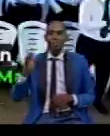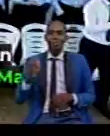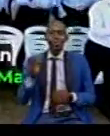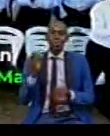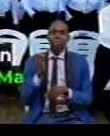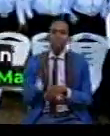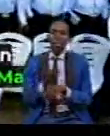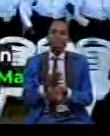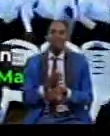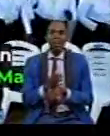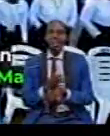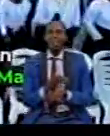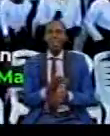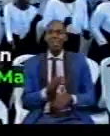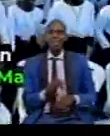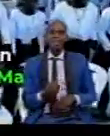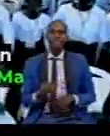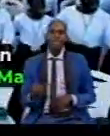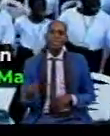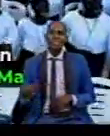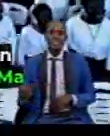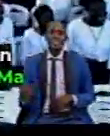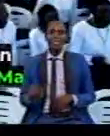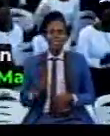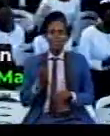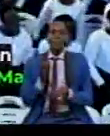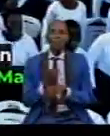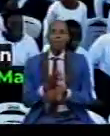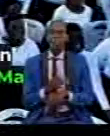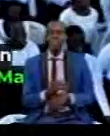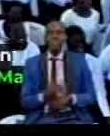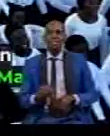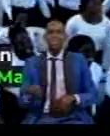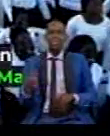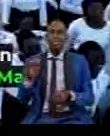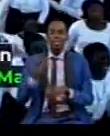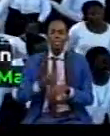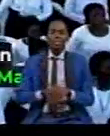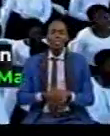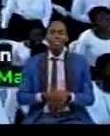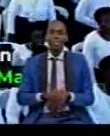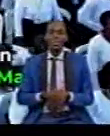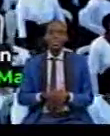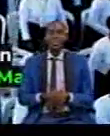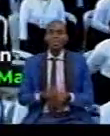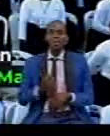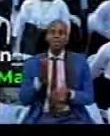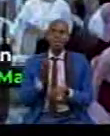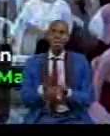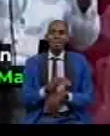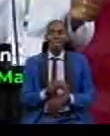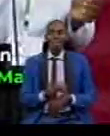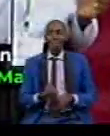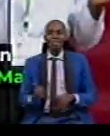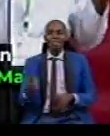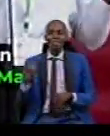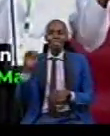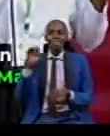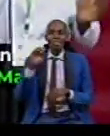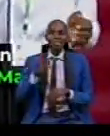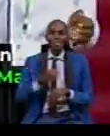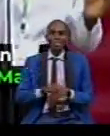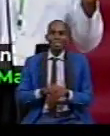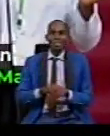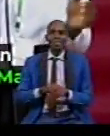Please send your name, your address, your contact number to